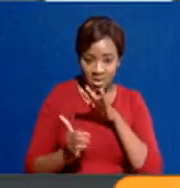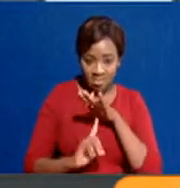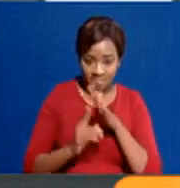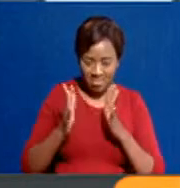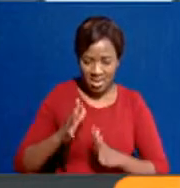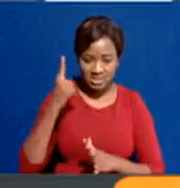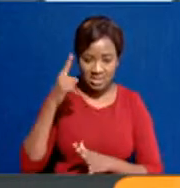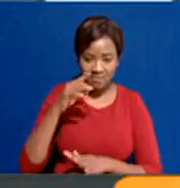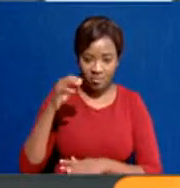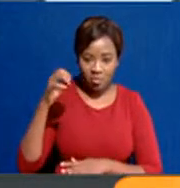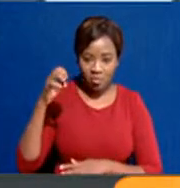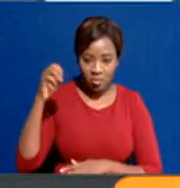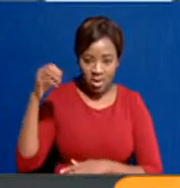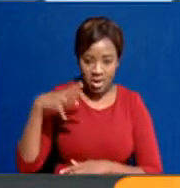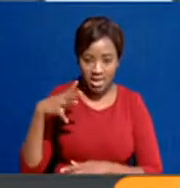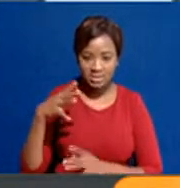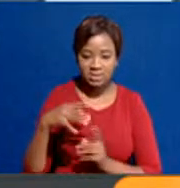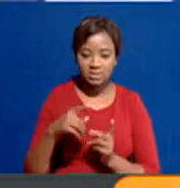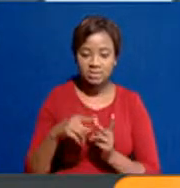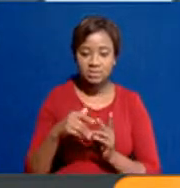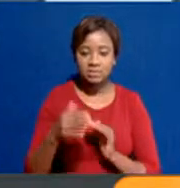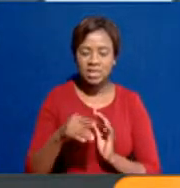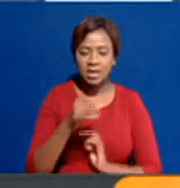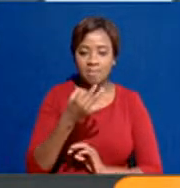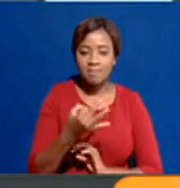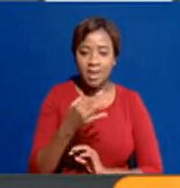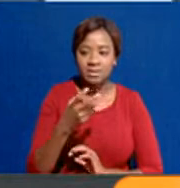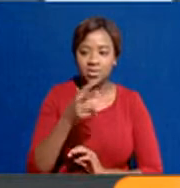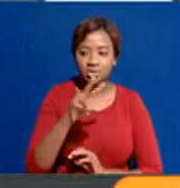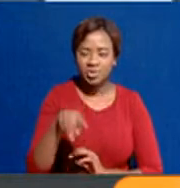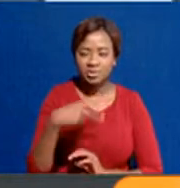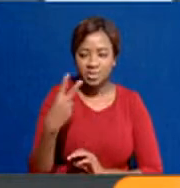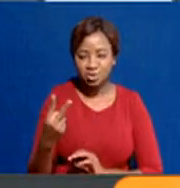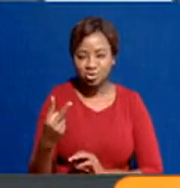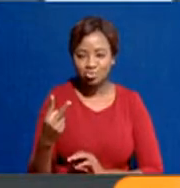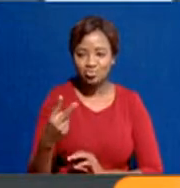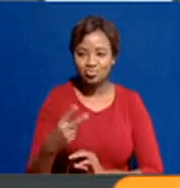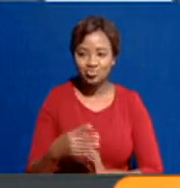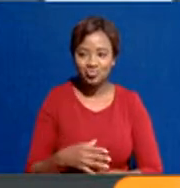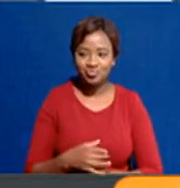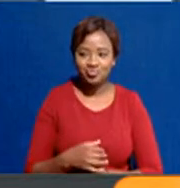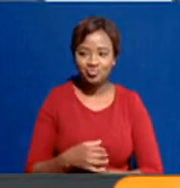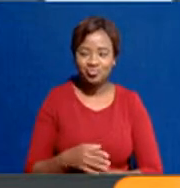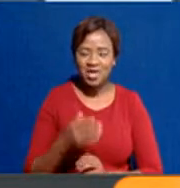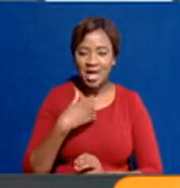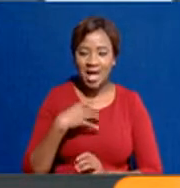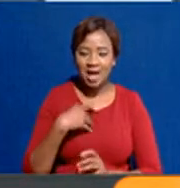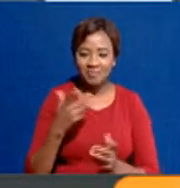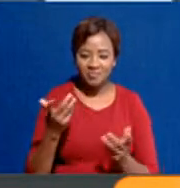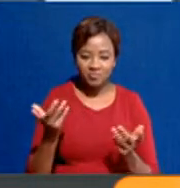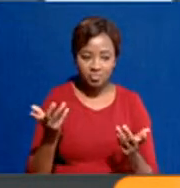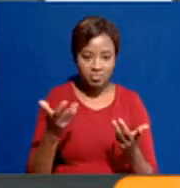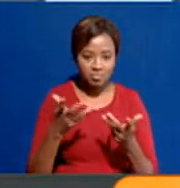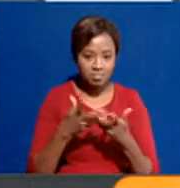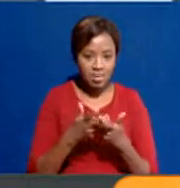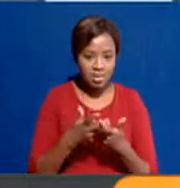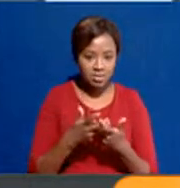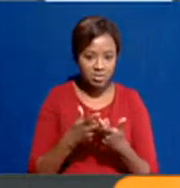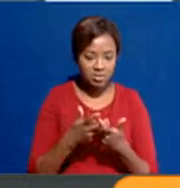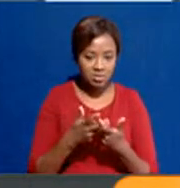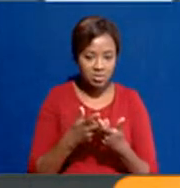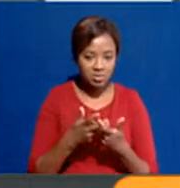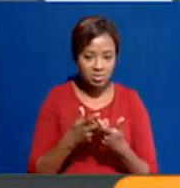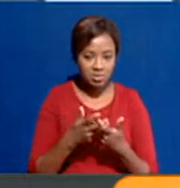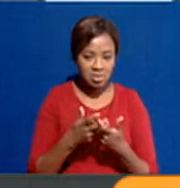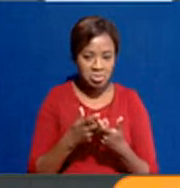Energy, and in March 2002, don't ask me where I was that time, there is a merger, and that means that there's